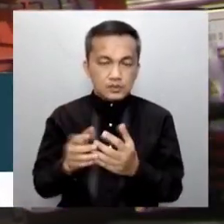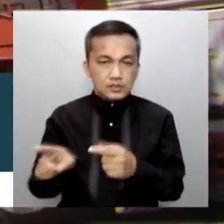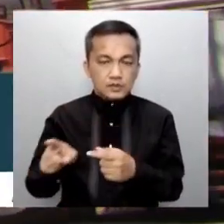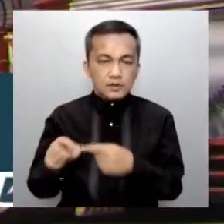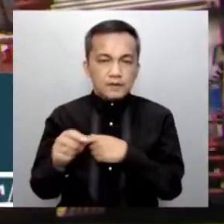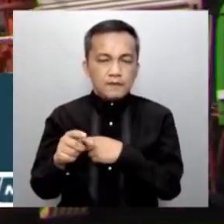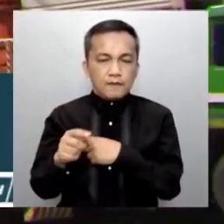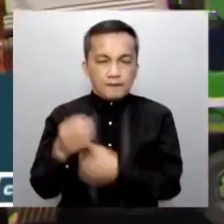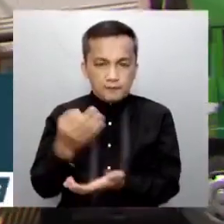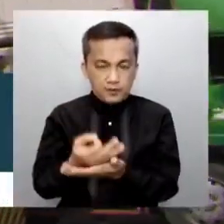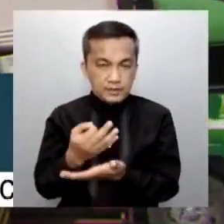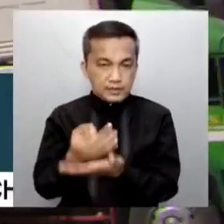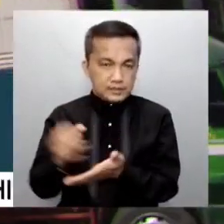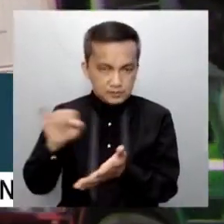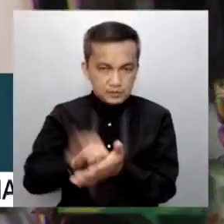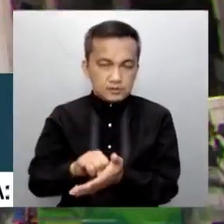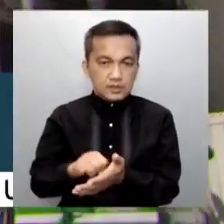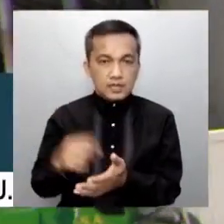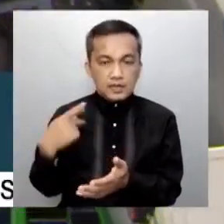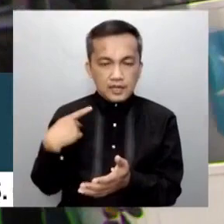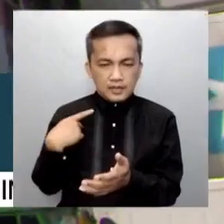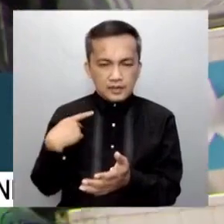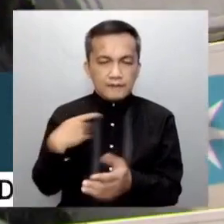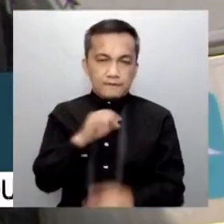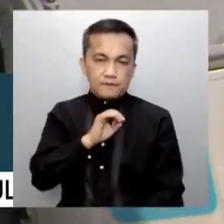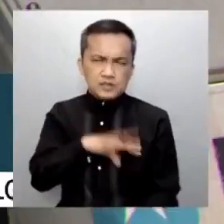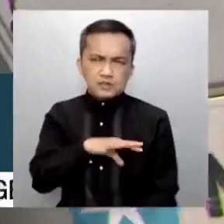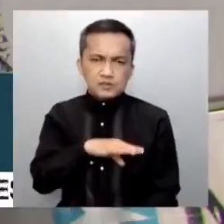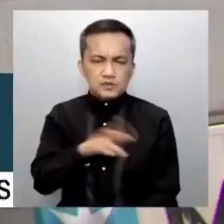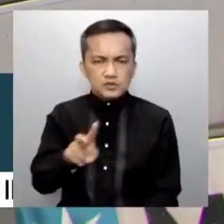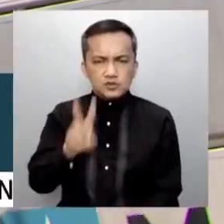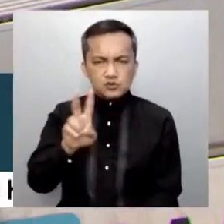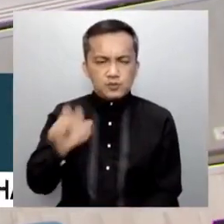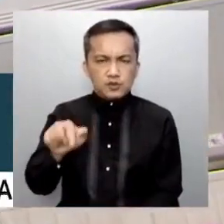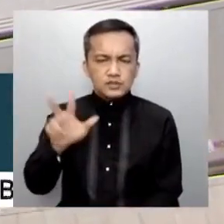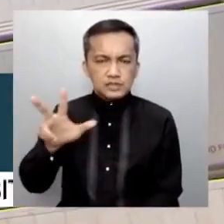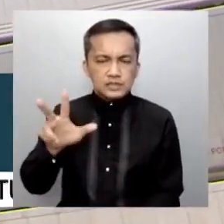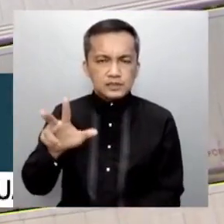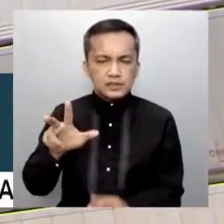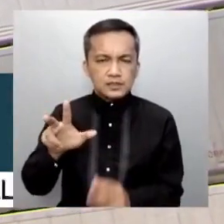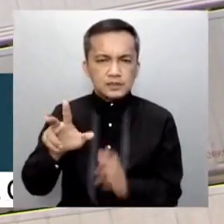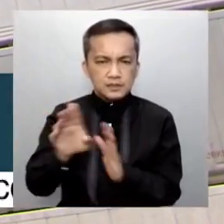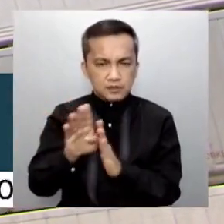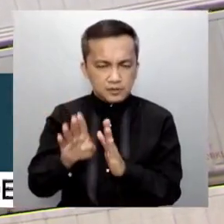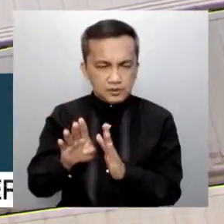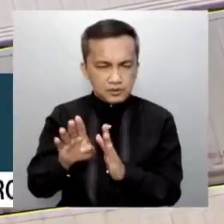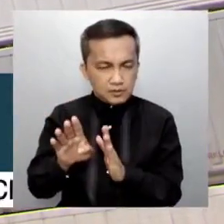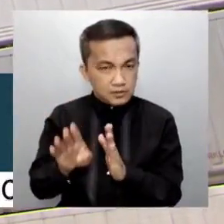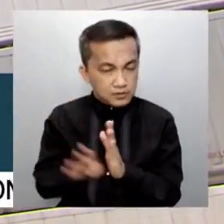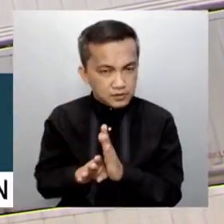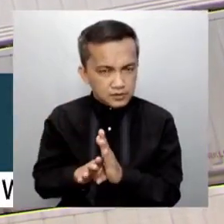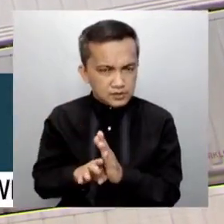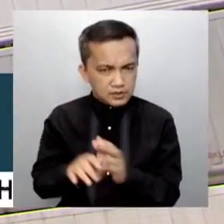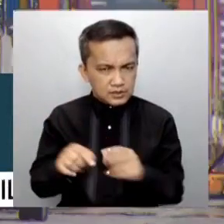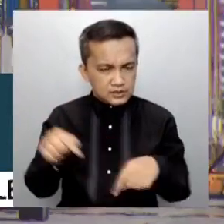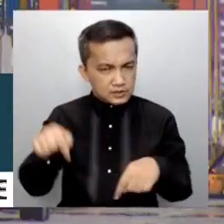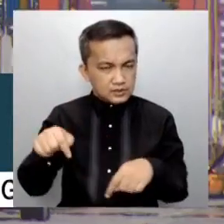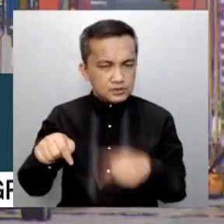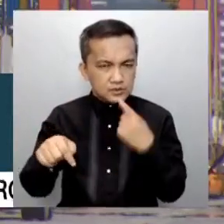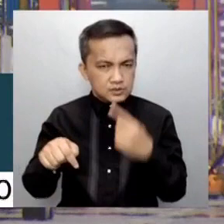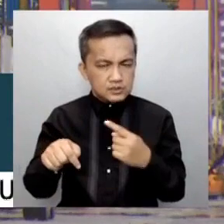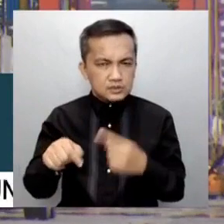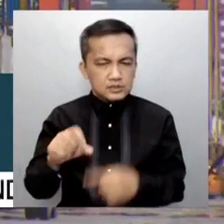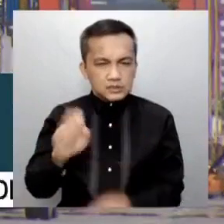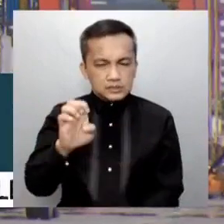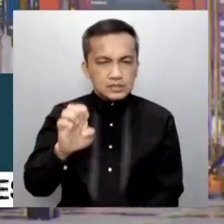investments, and can benefit around 2.3 billion people here in the Association of Southeast Asian